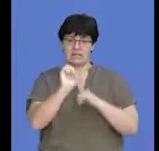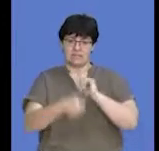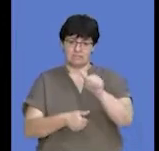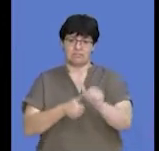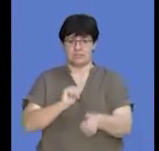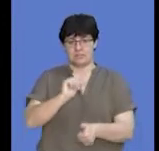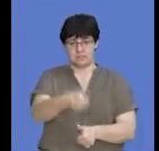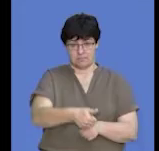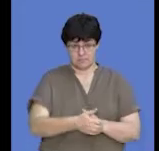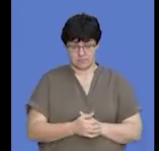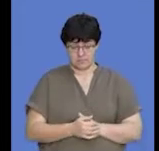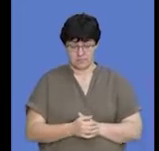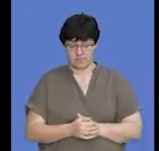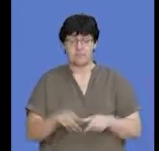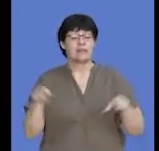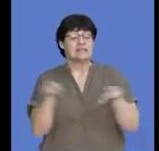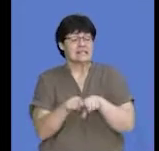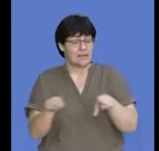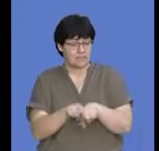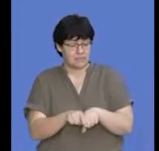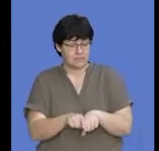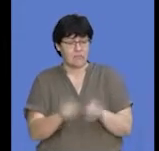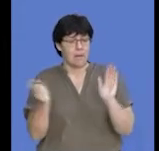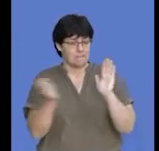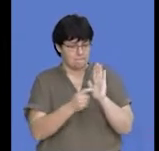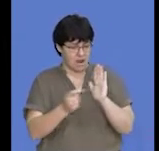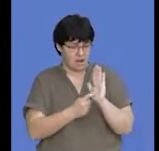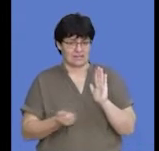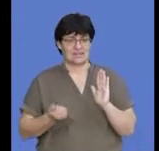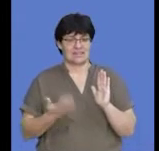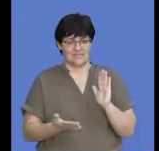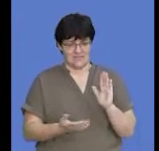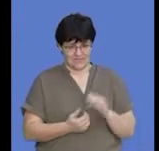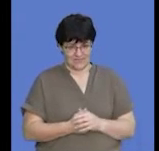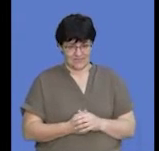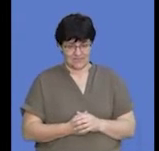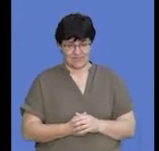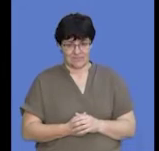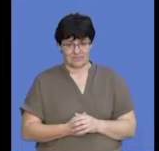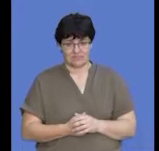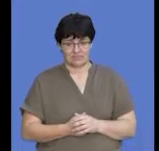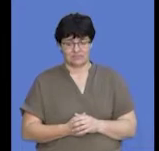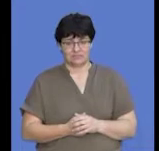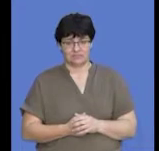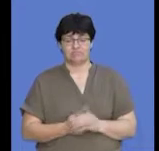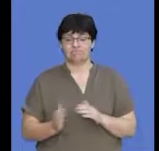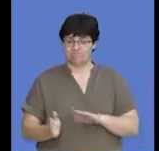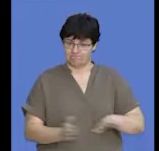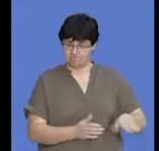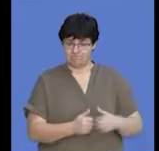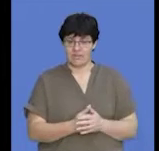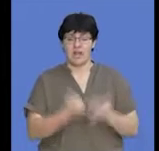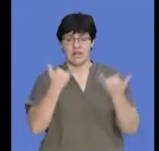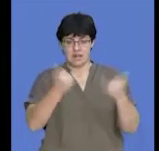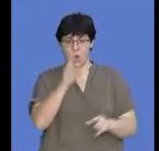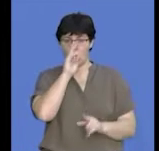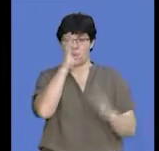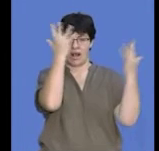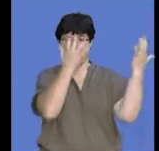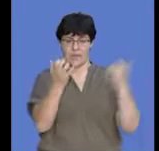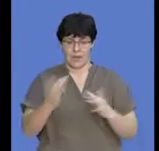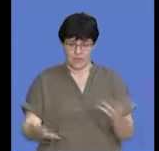As well as we've said it, marks will be awarded for each step. Moving on, let's look at the